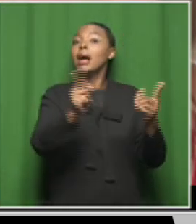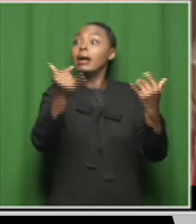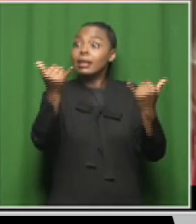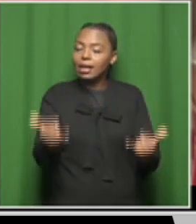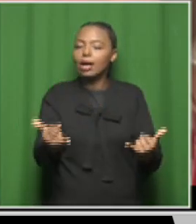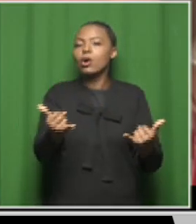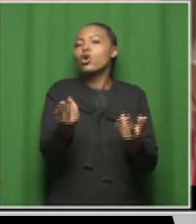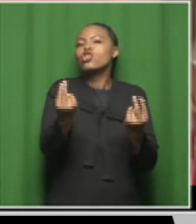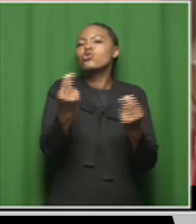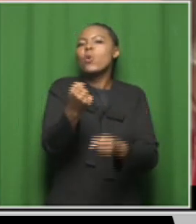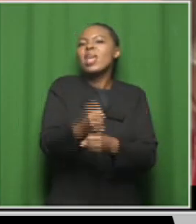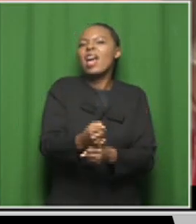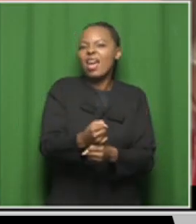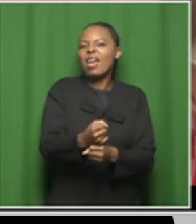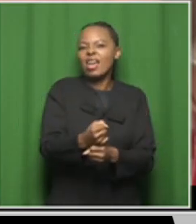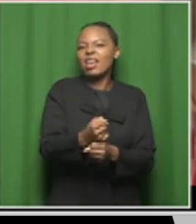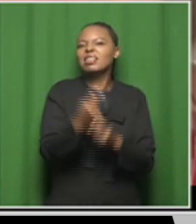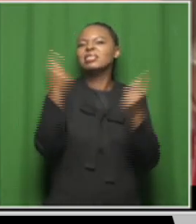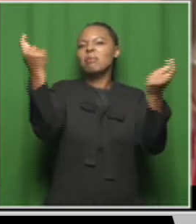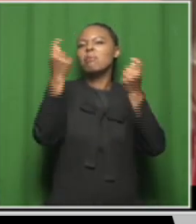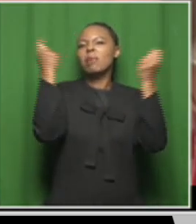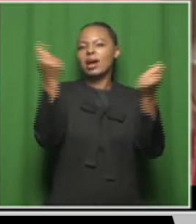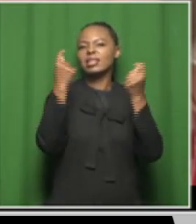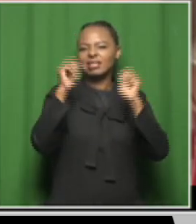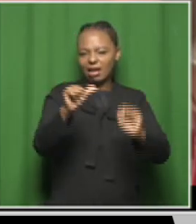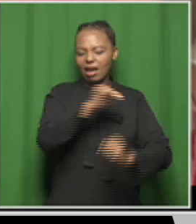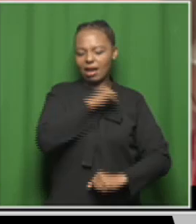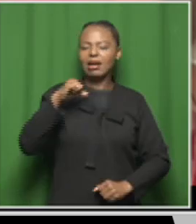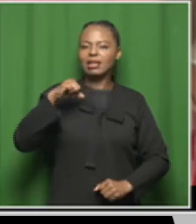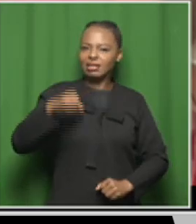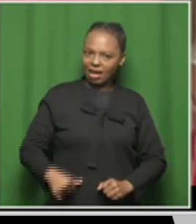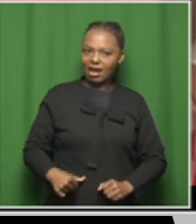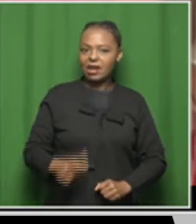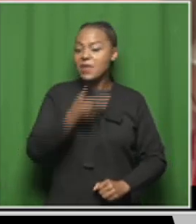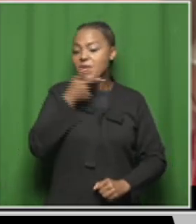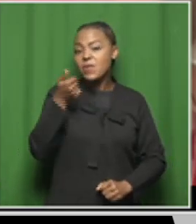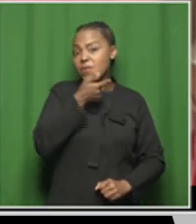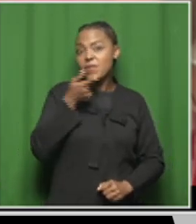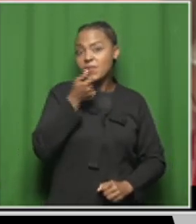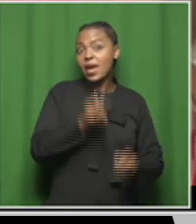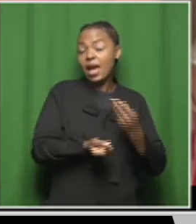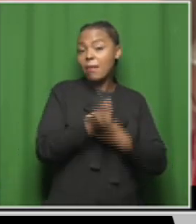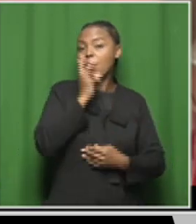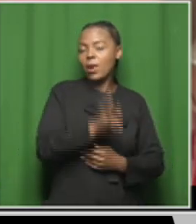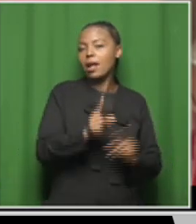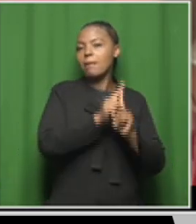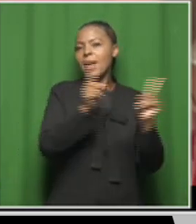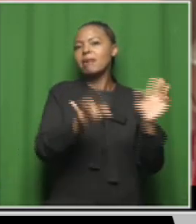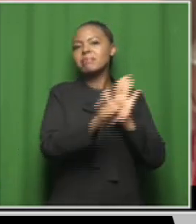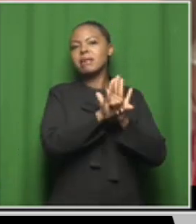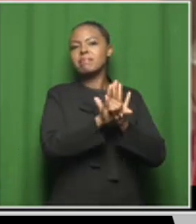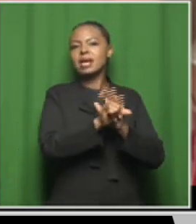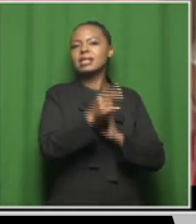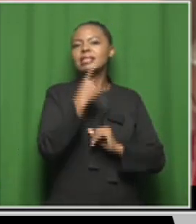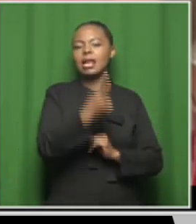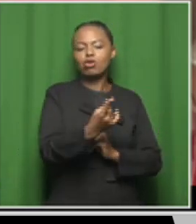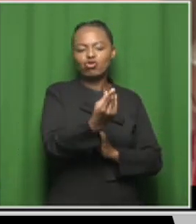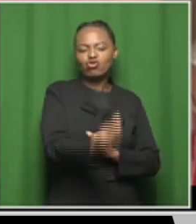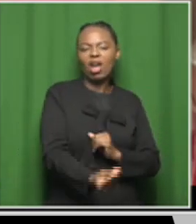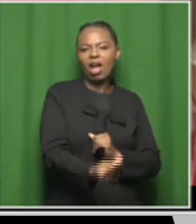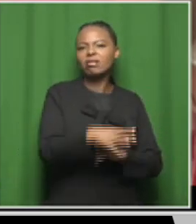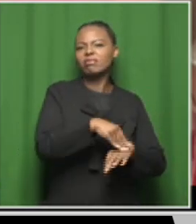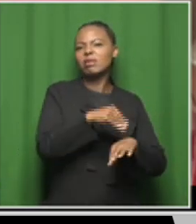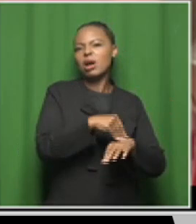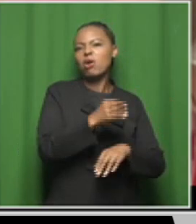and also one of the things that they have reported is seeing cases of children 14 years and